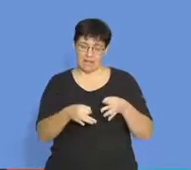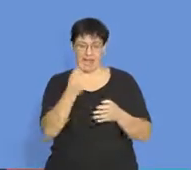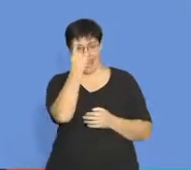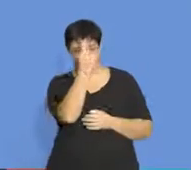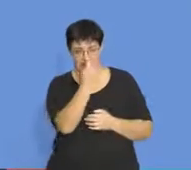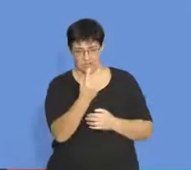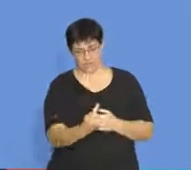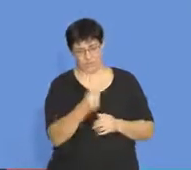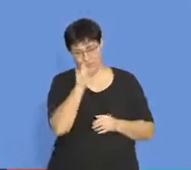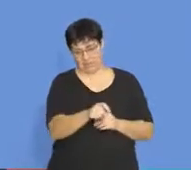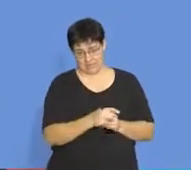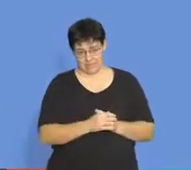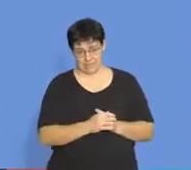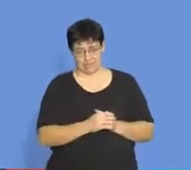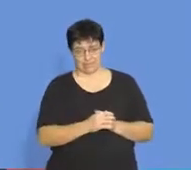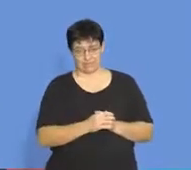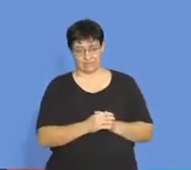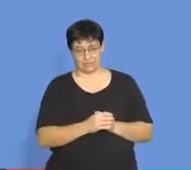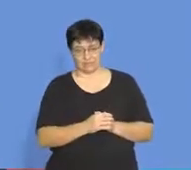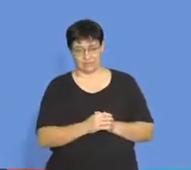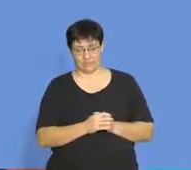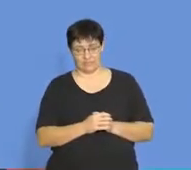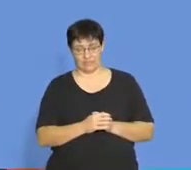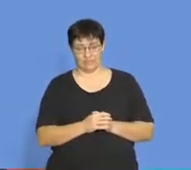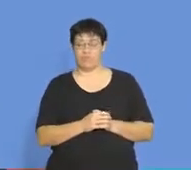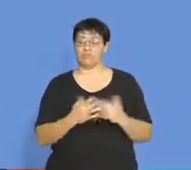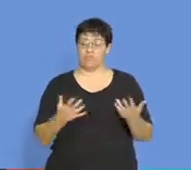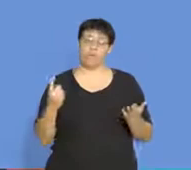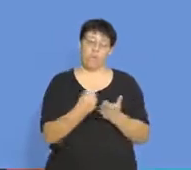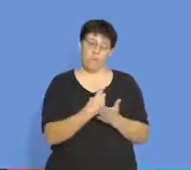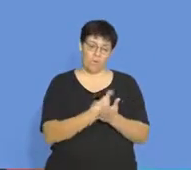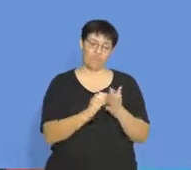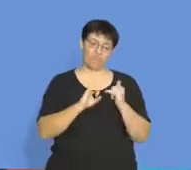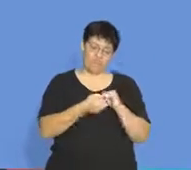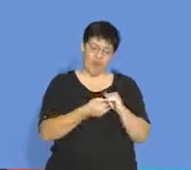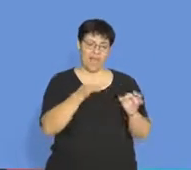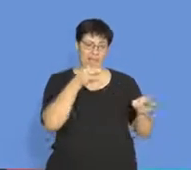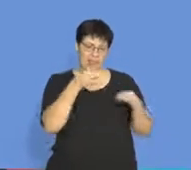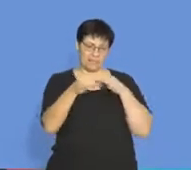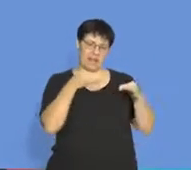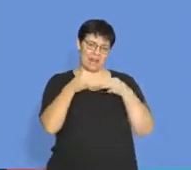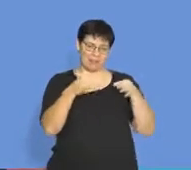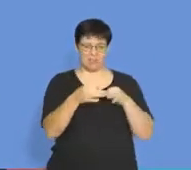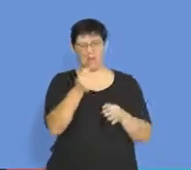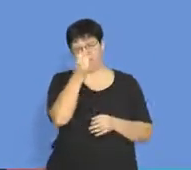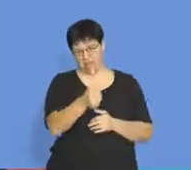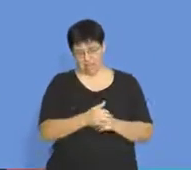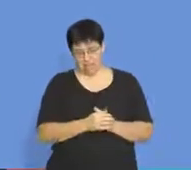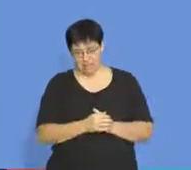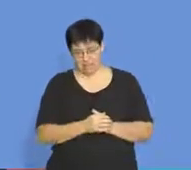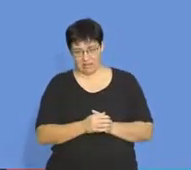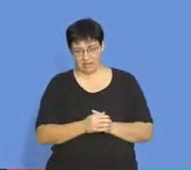process whenever you are writing a simultaneous equation. So always try to just put in that